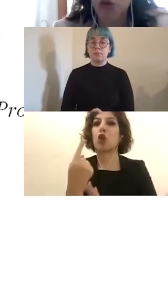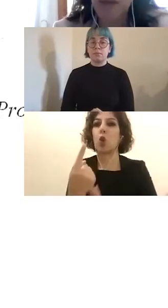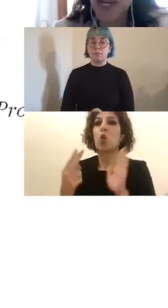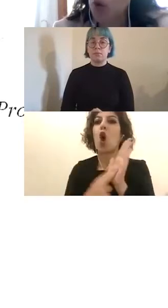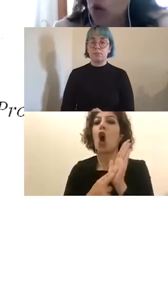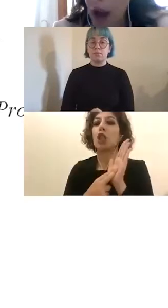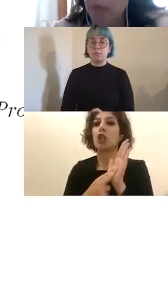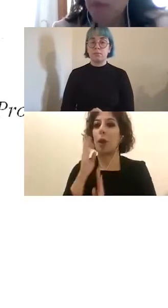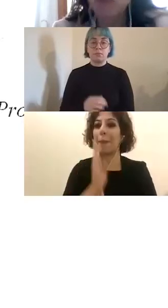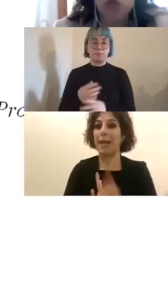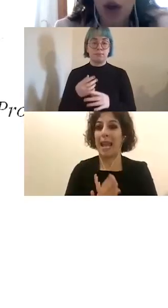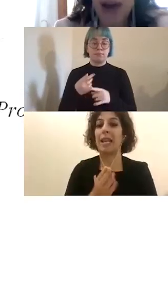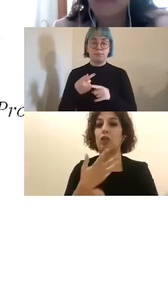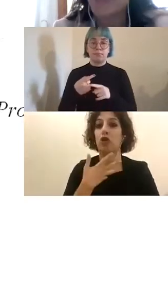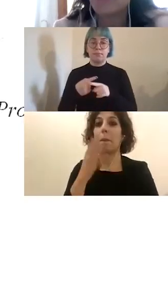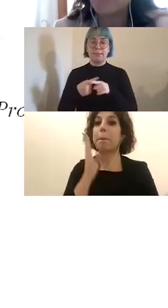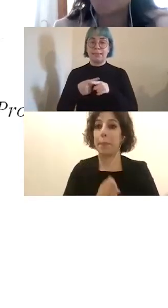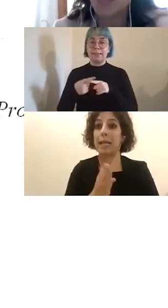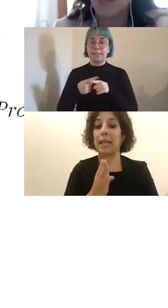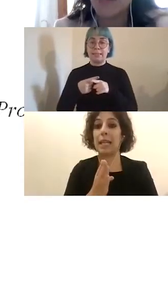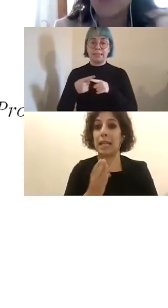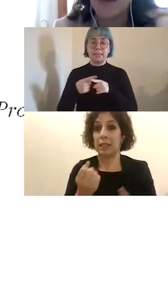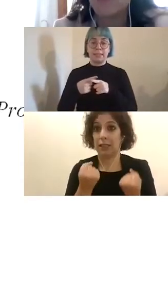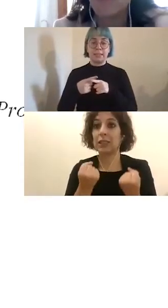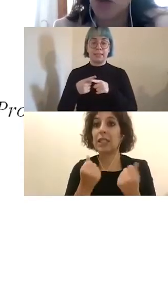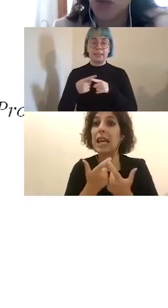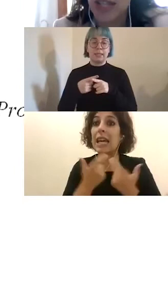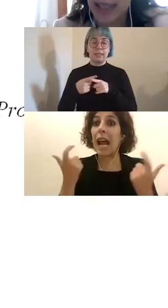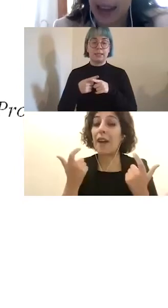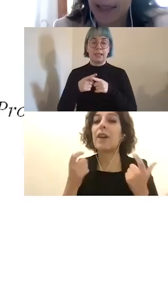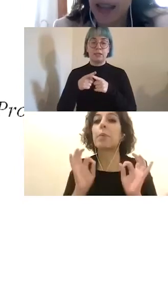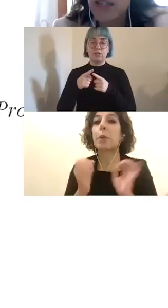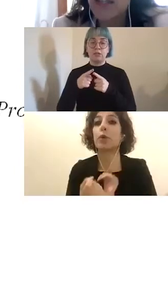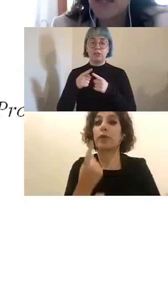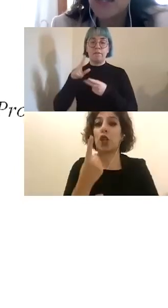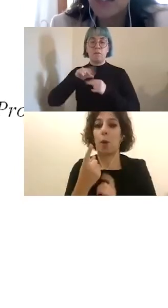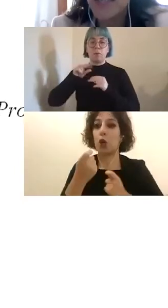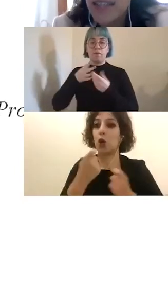Punisce con pene molto alte il fenomeno della tratta.